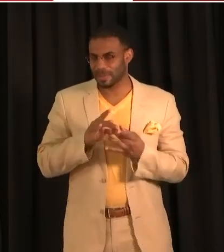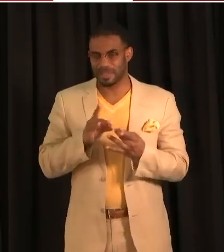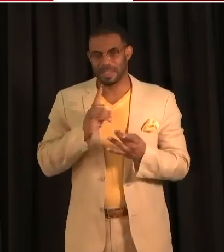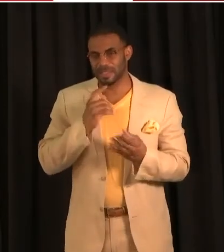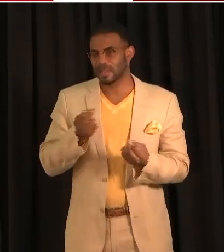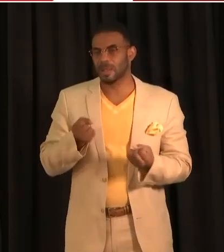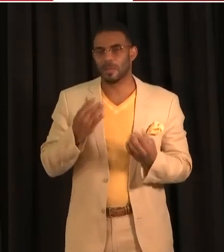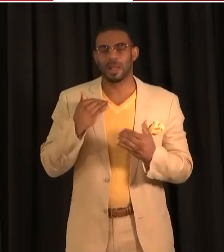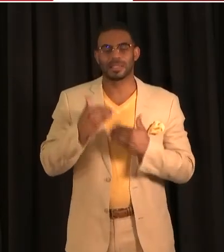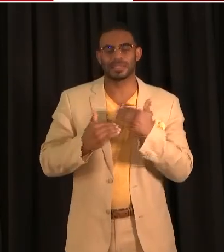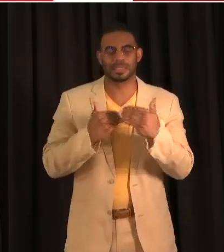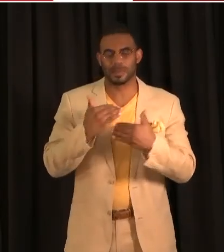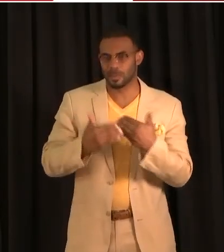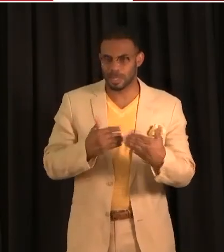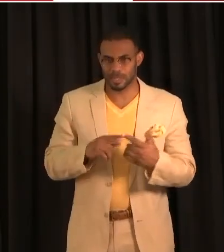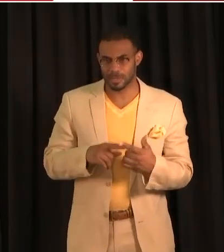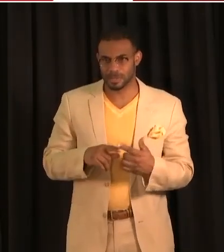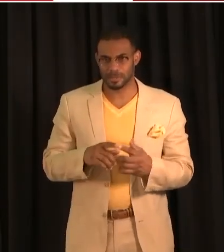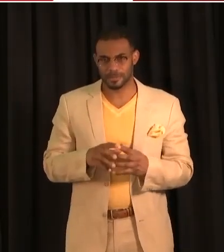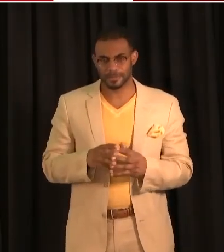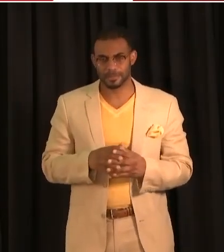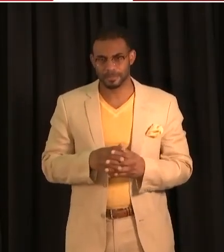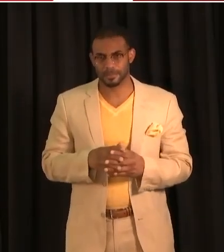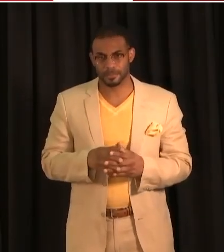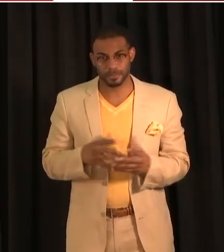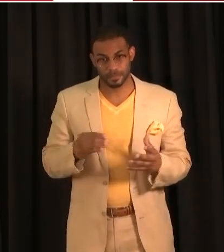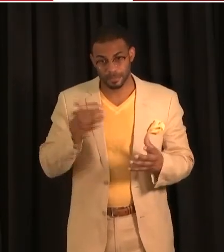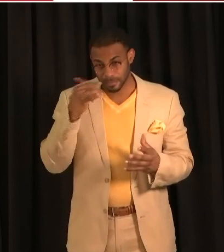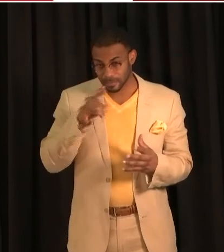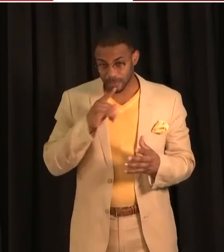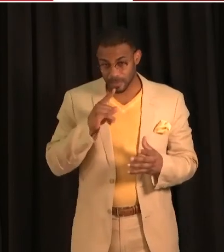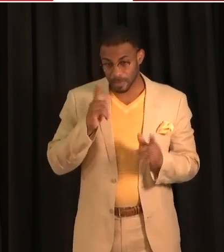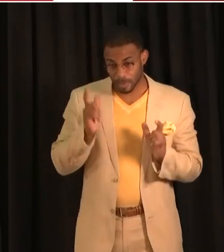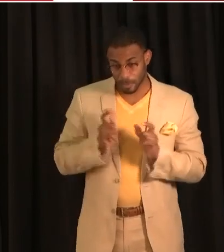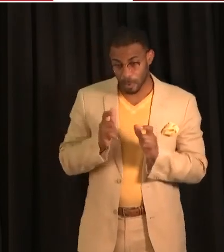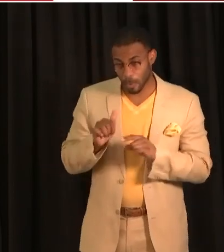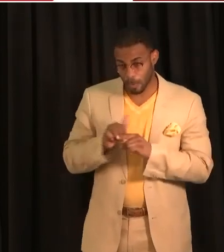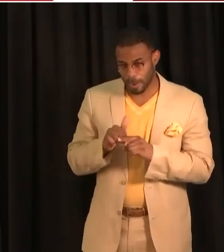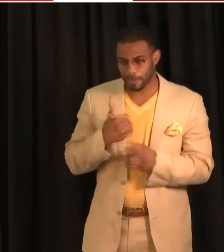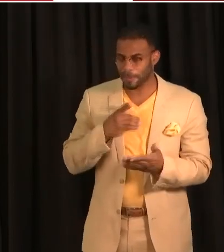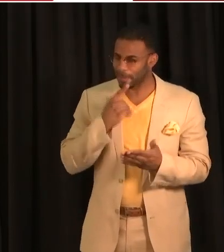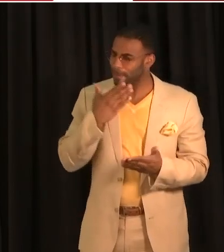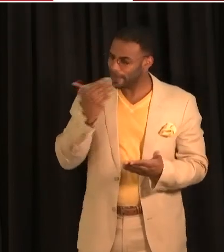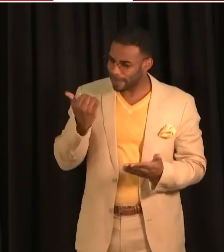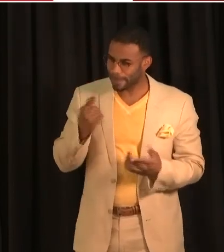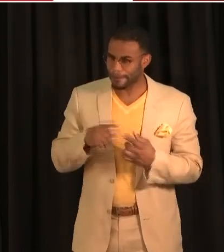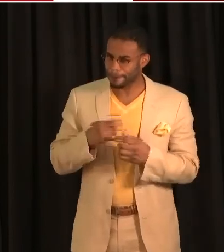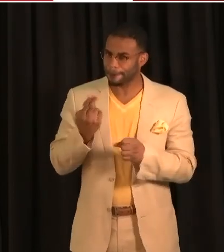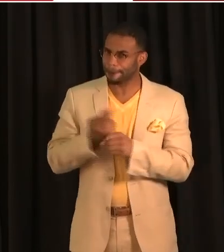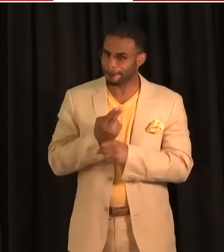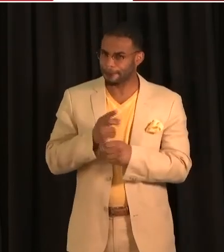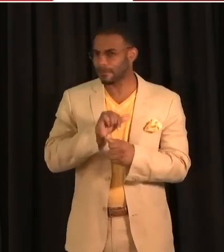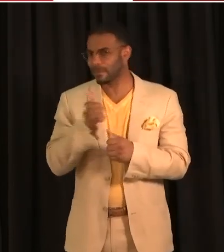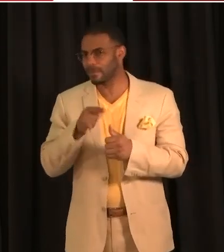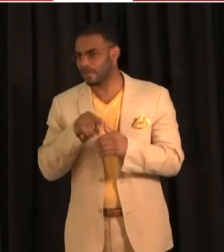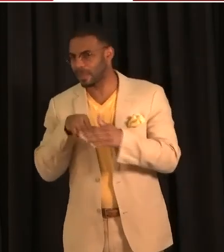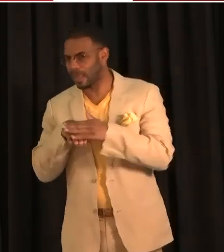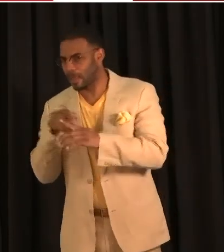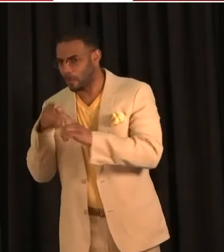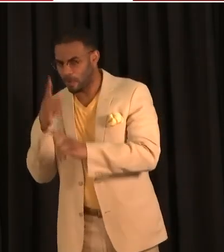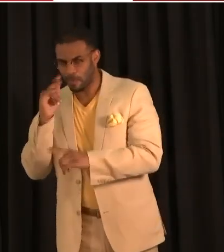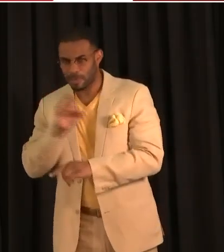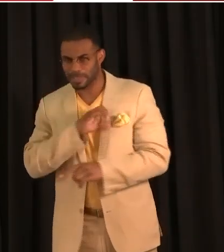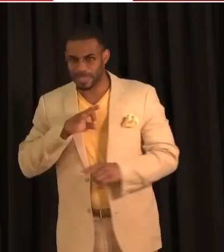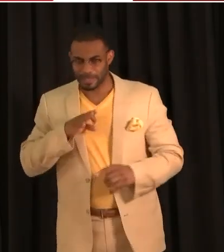As I mentioned, it's a multi-step process to be a vaccinator. And if you are a smaller practice, it might be better to utilize these other